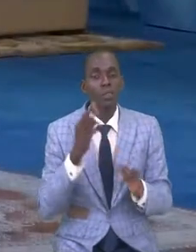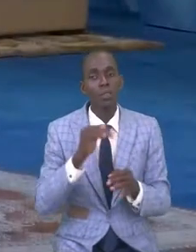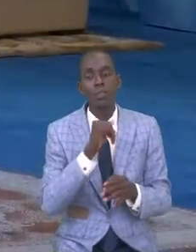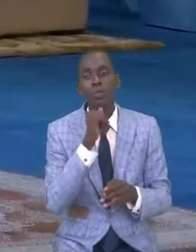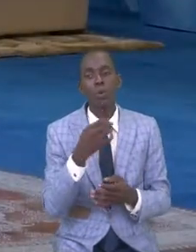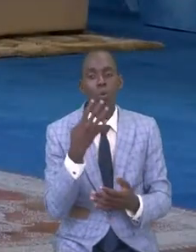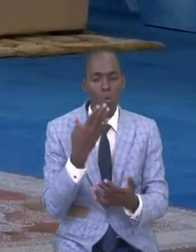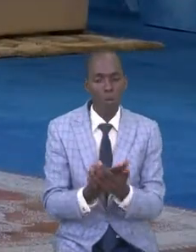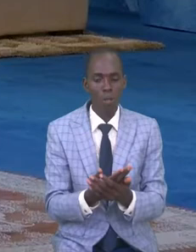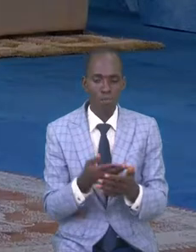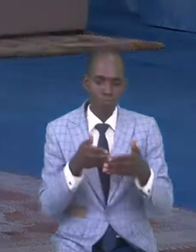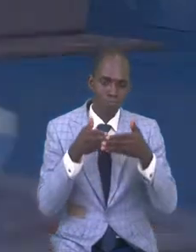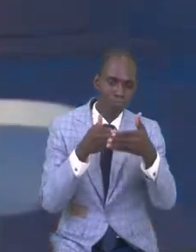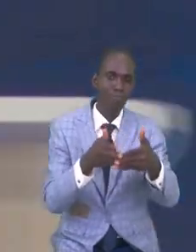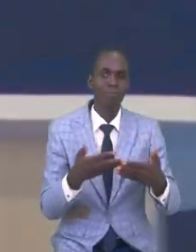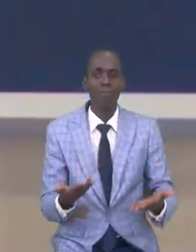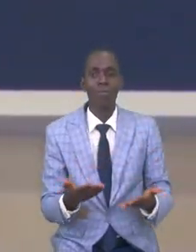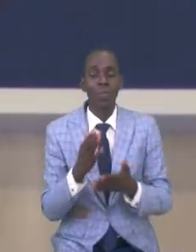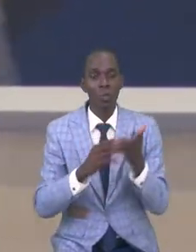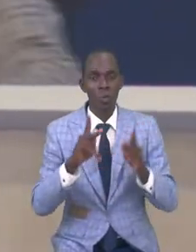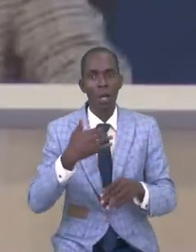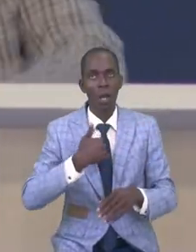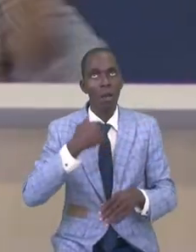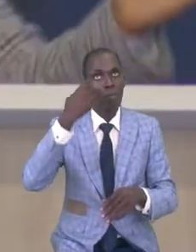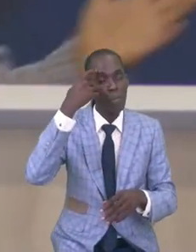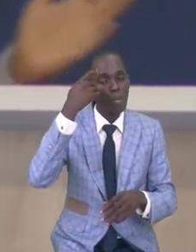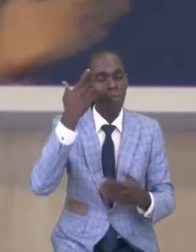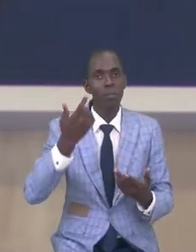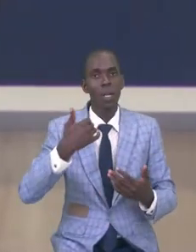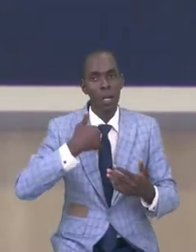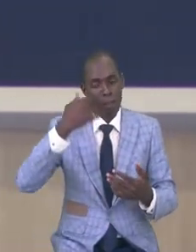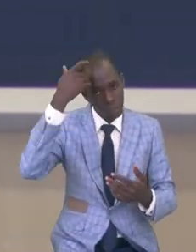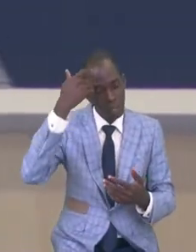people have potential. I have brain, I have IQ, I have